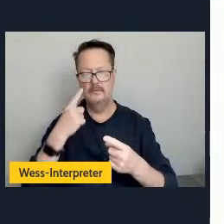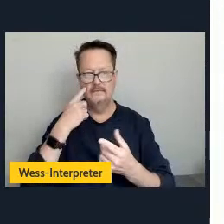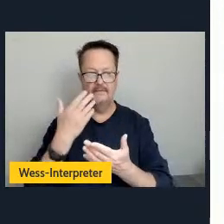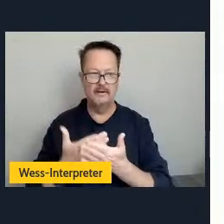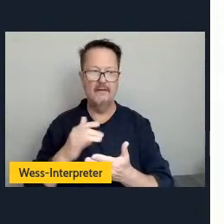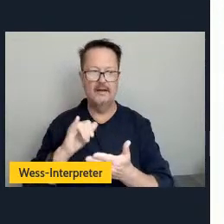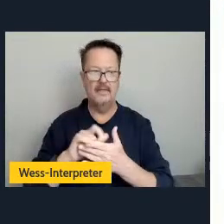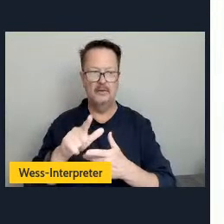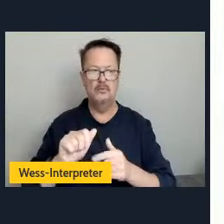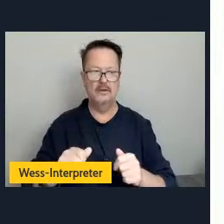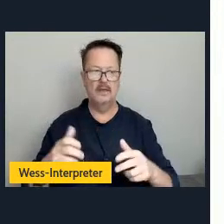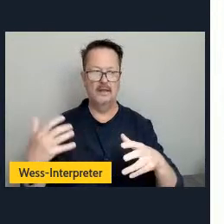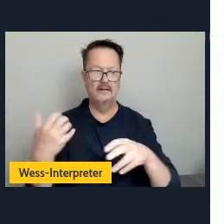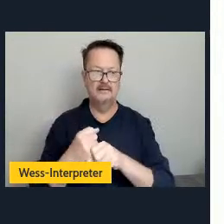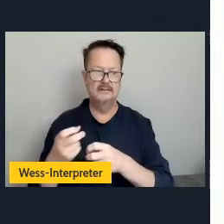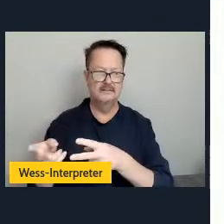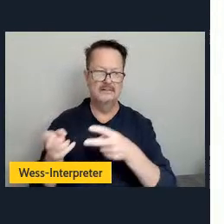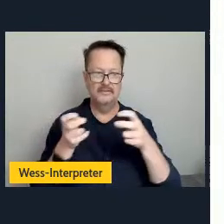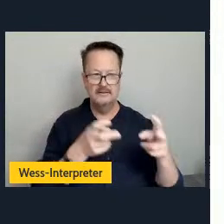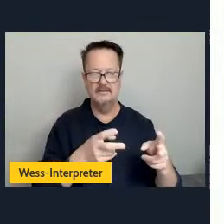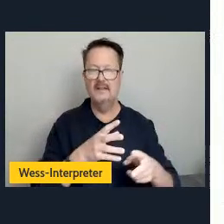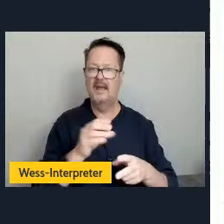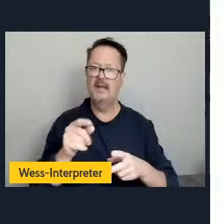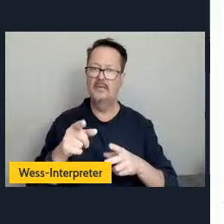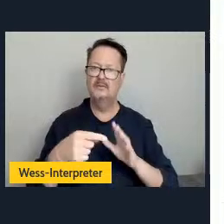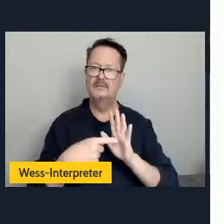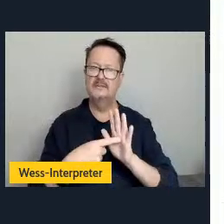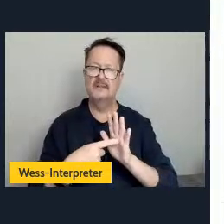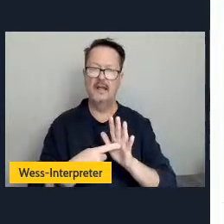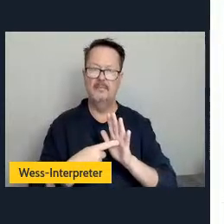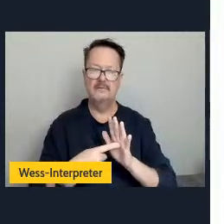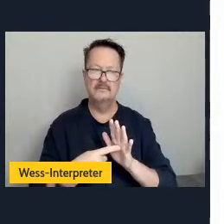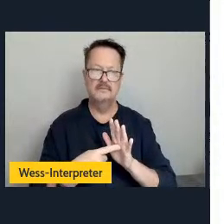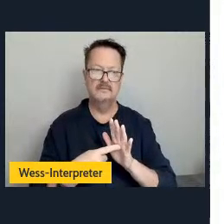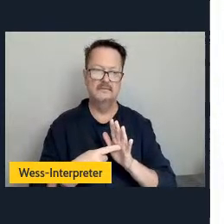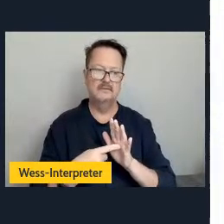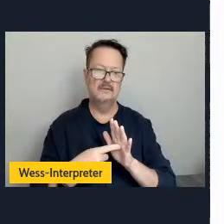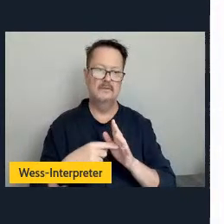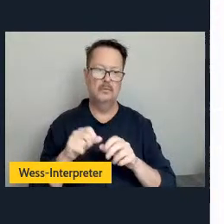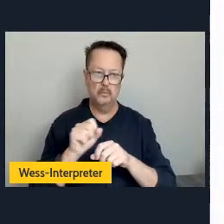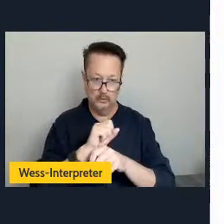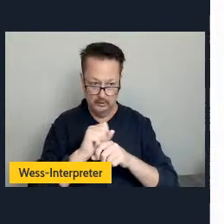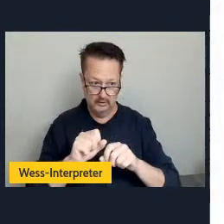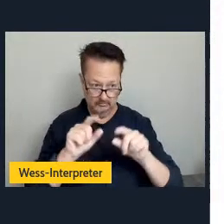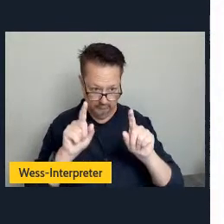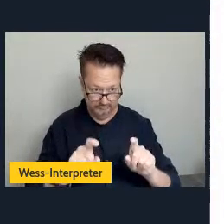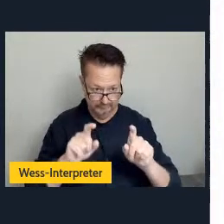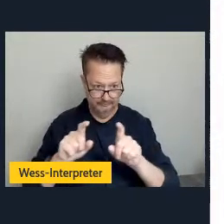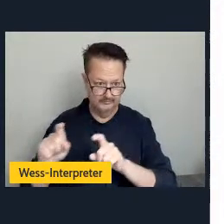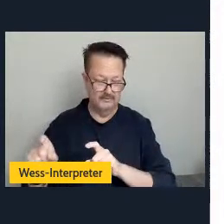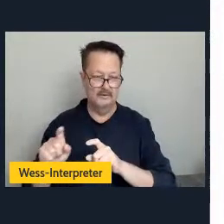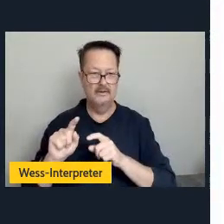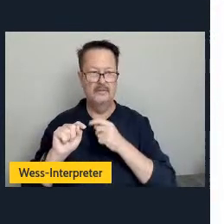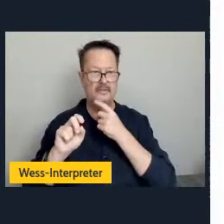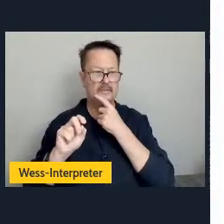synthesize it and that your configuration in this example still works. And in the Terraform